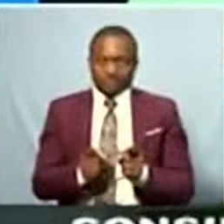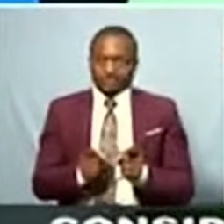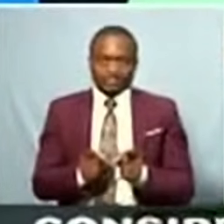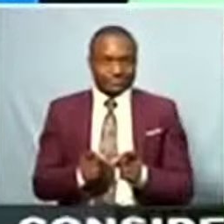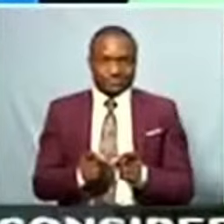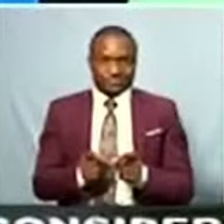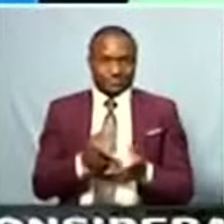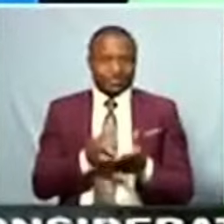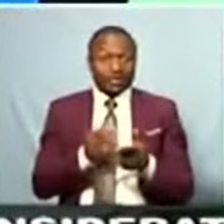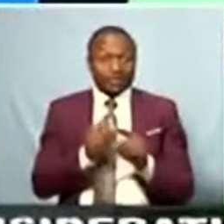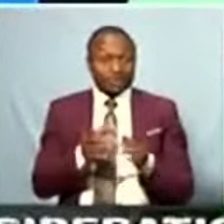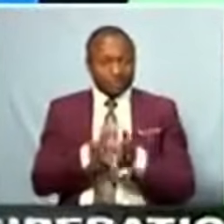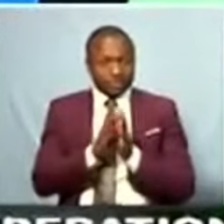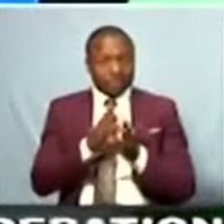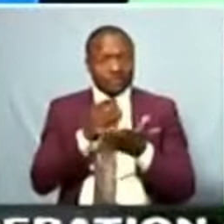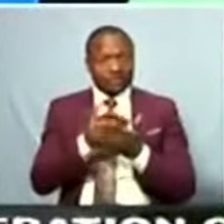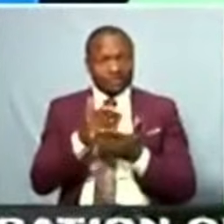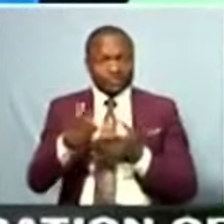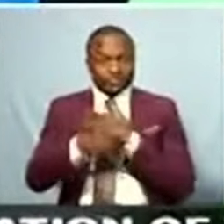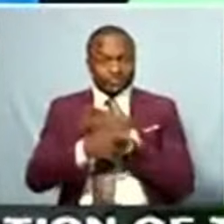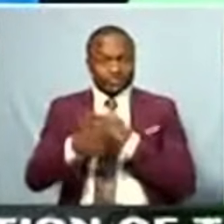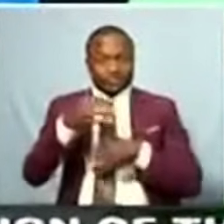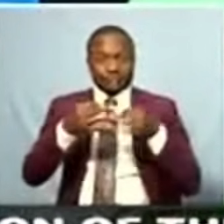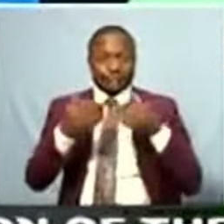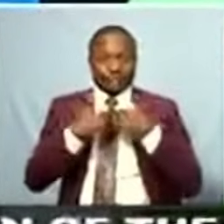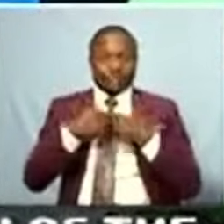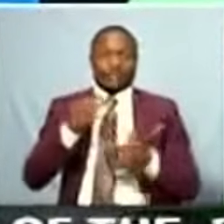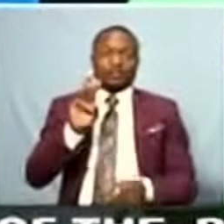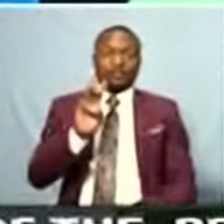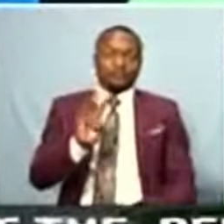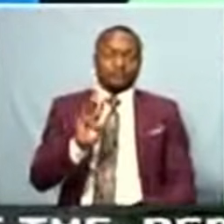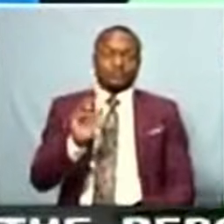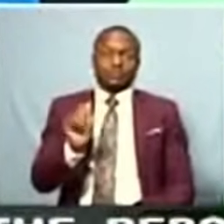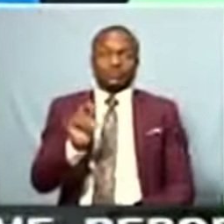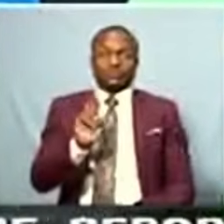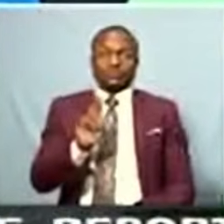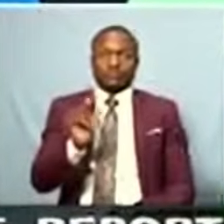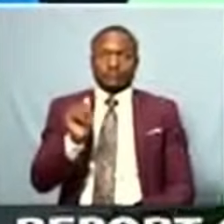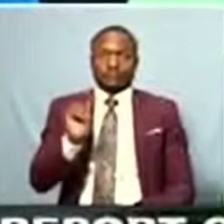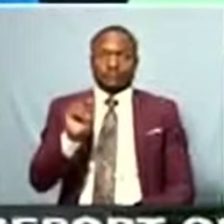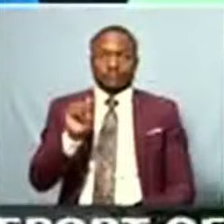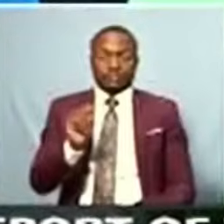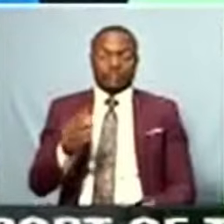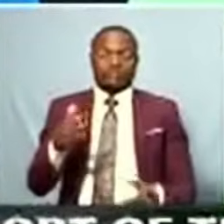to just confirm if we have the warranty for the whole machine. Thank you. Thank